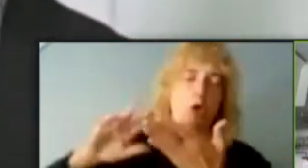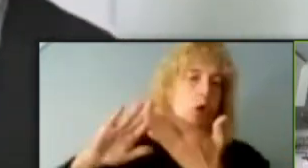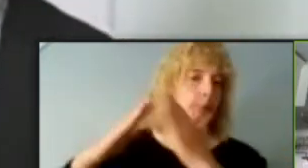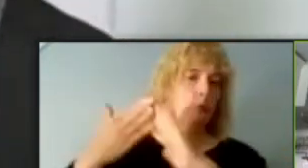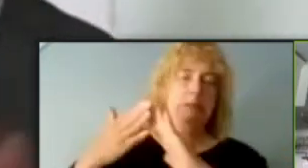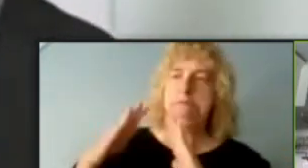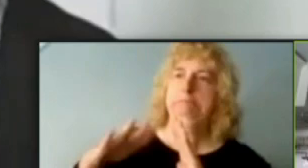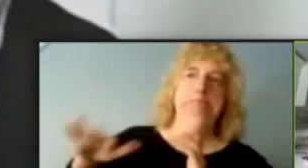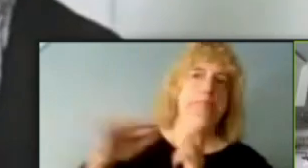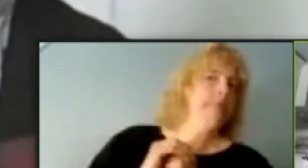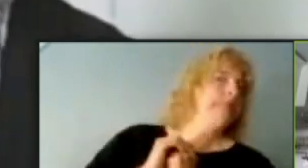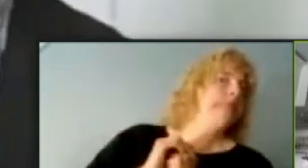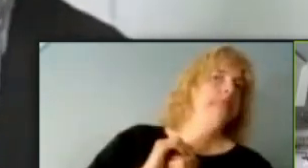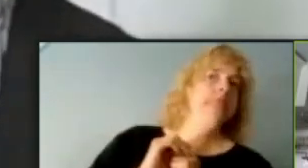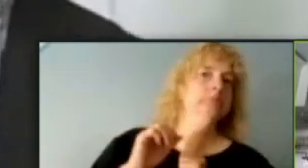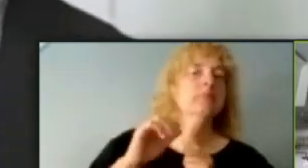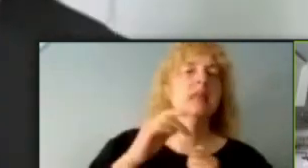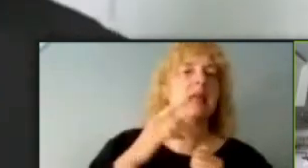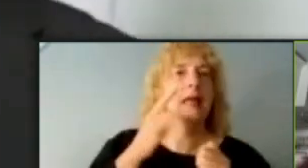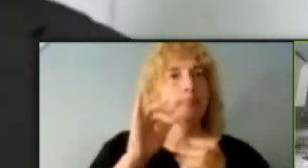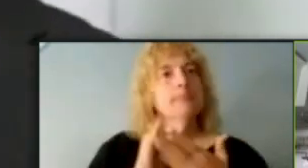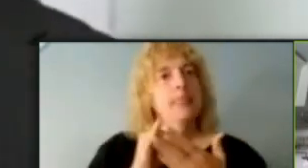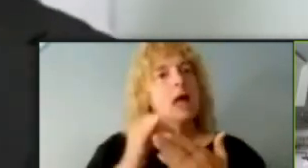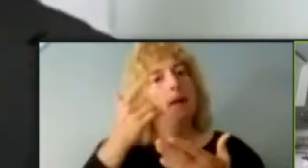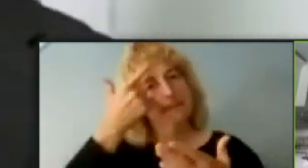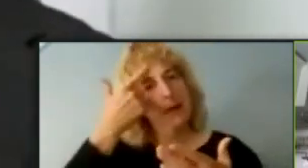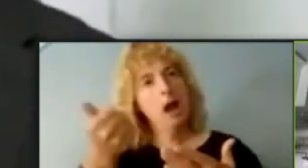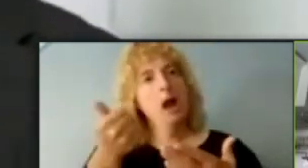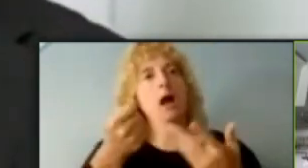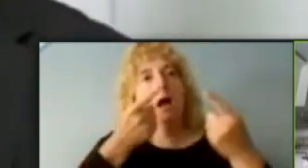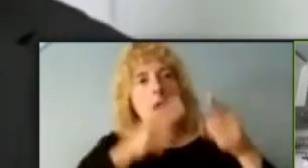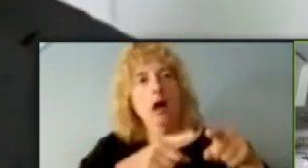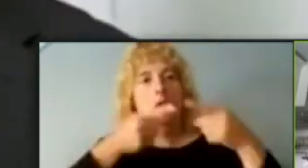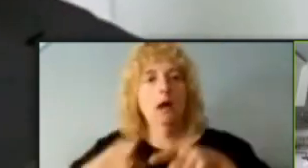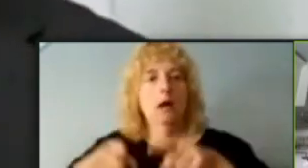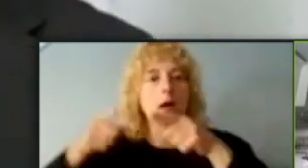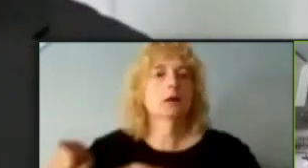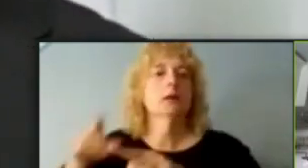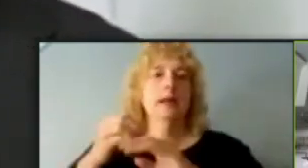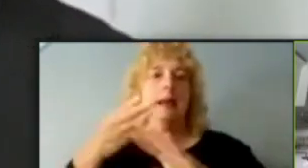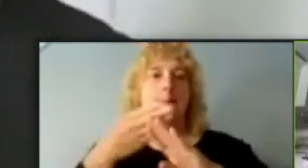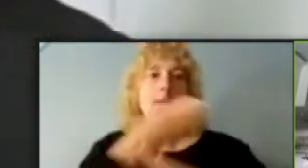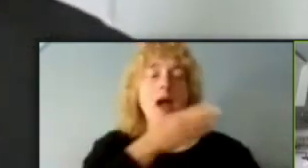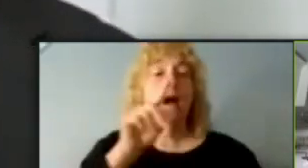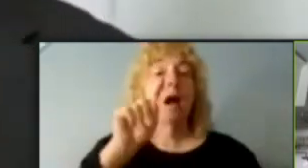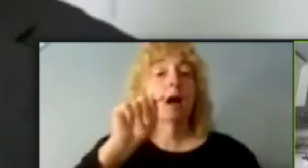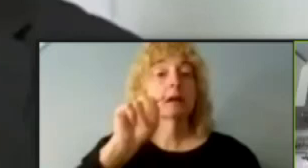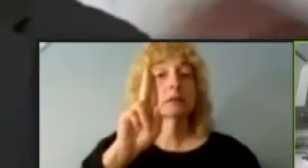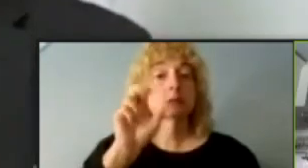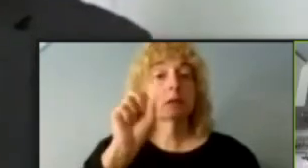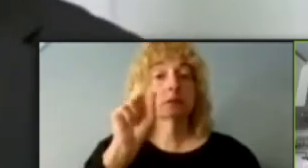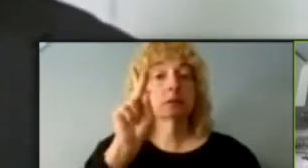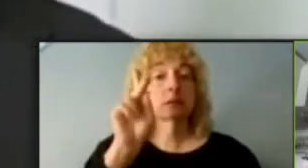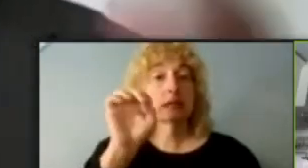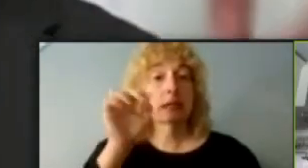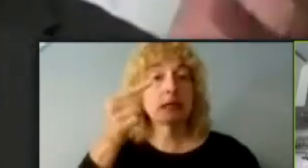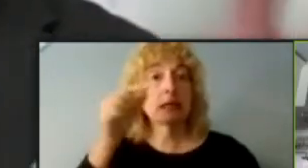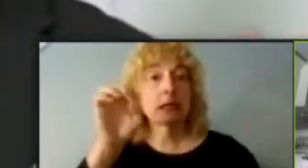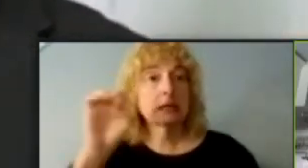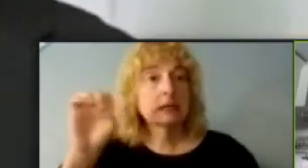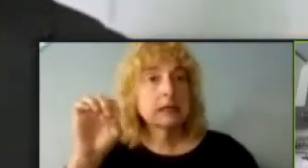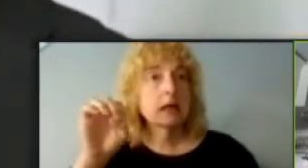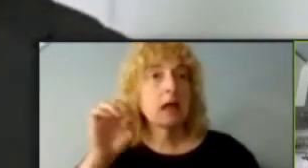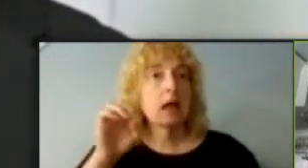merit. There have been some incidents in the past that the Tuskegee experiment, Henrietta Lacks, just to name